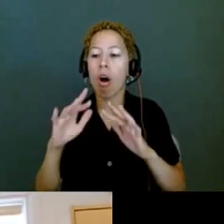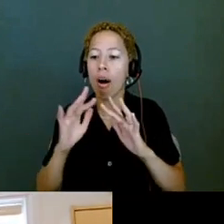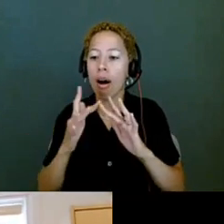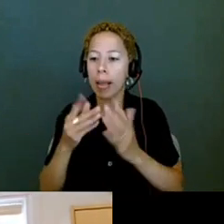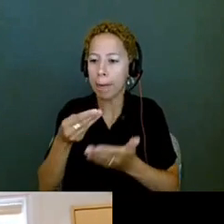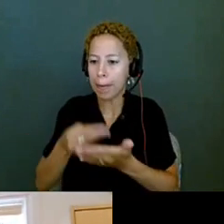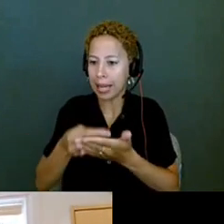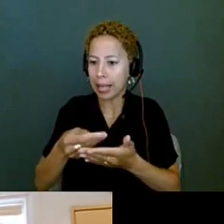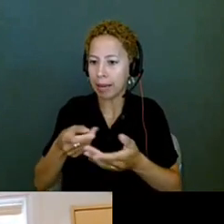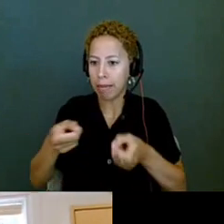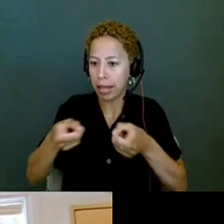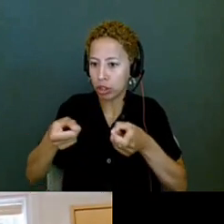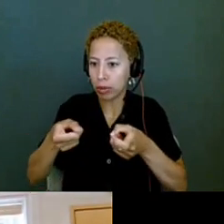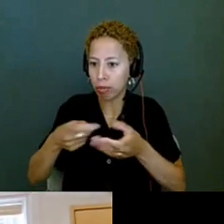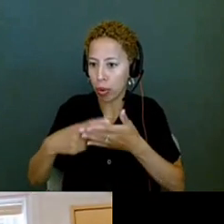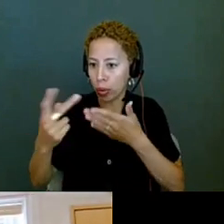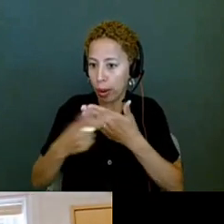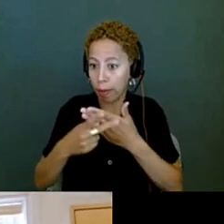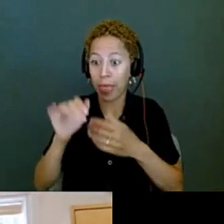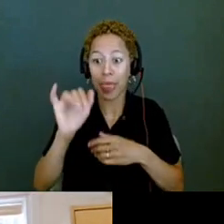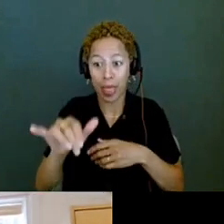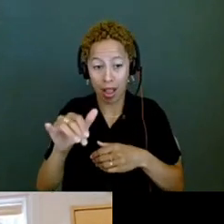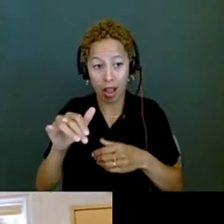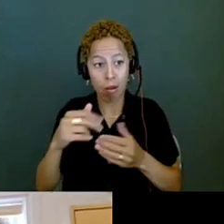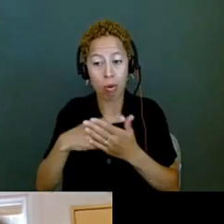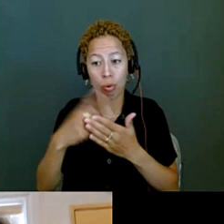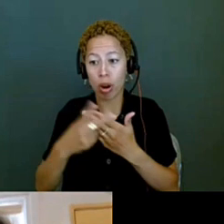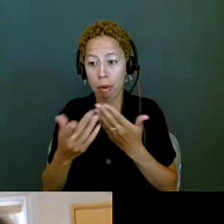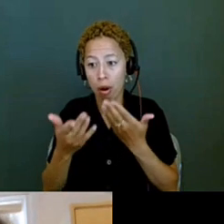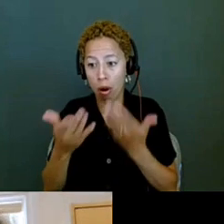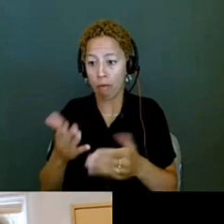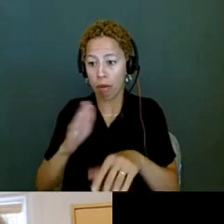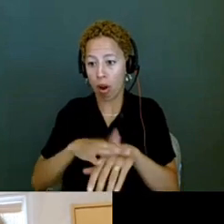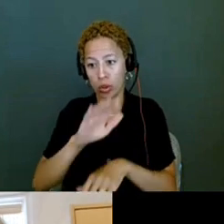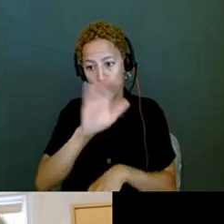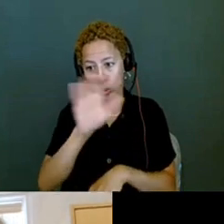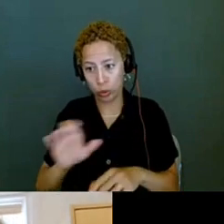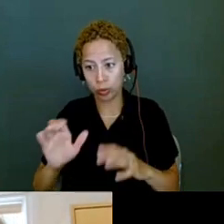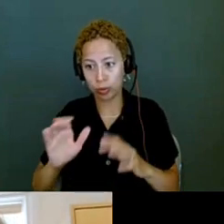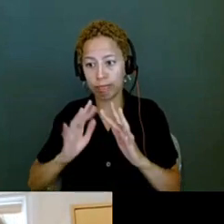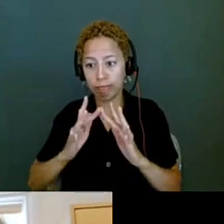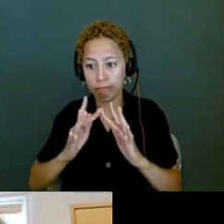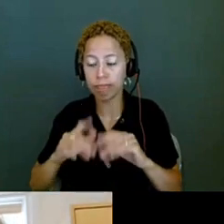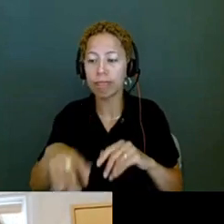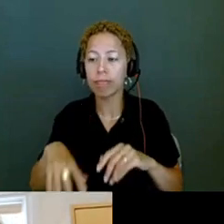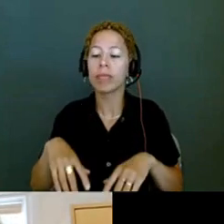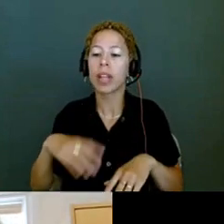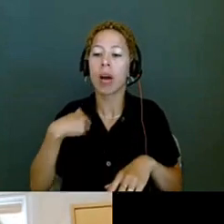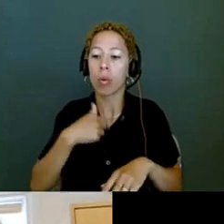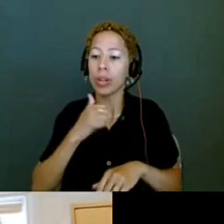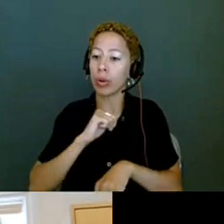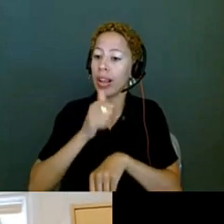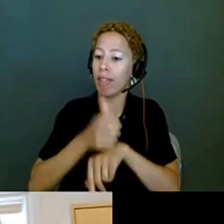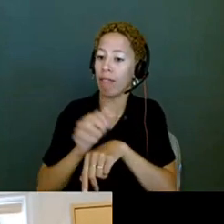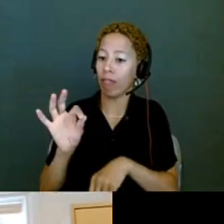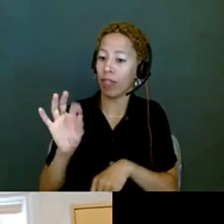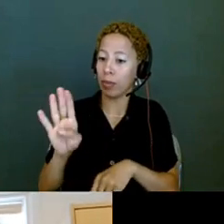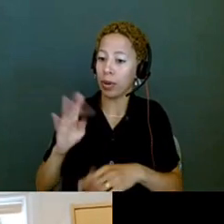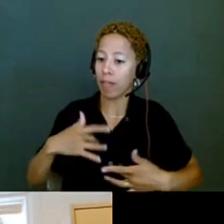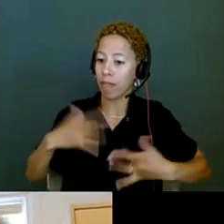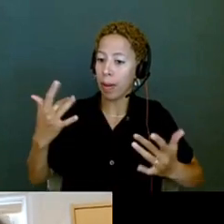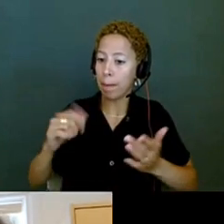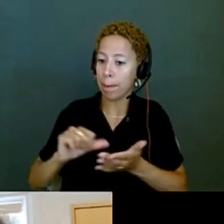program was run entirely on Zoom, and we created a Facebook event page for it. So that's one of the